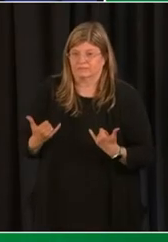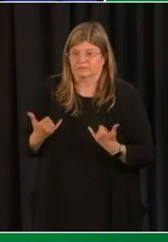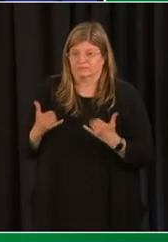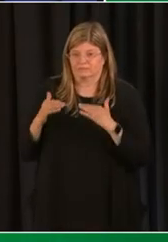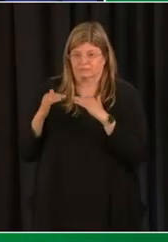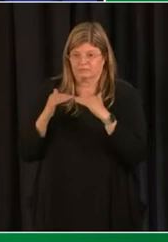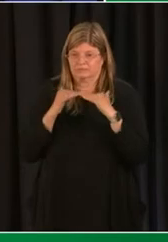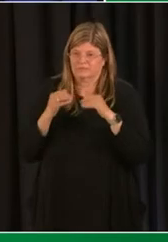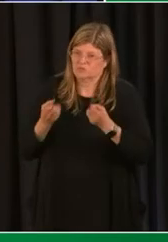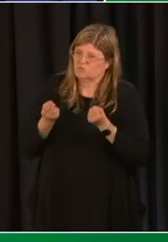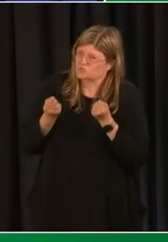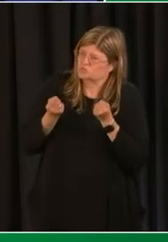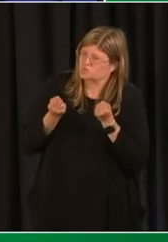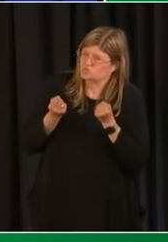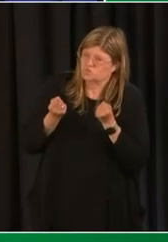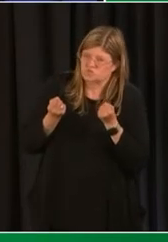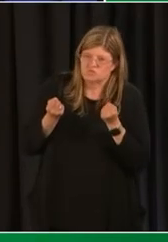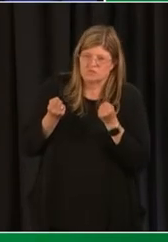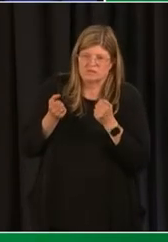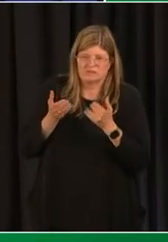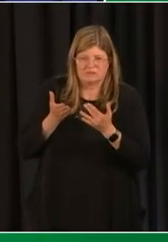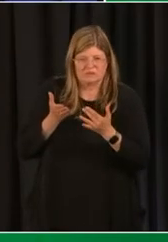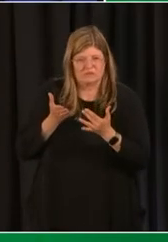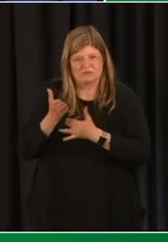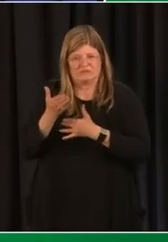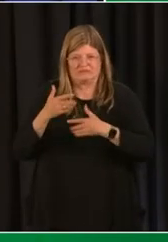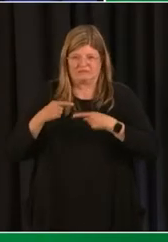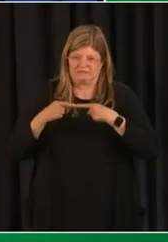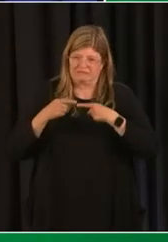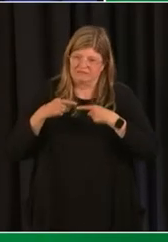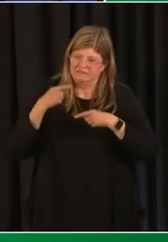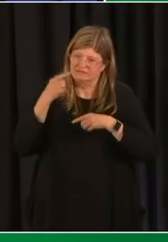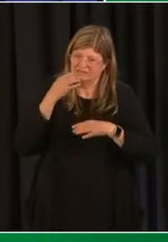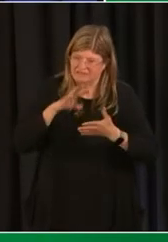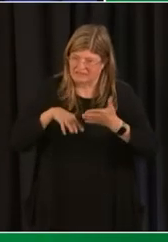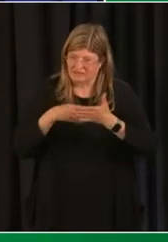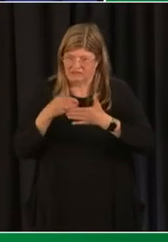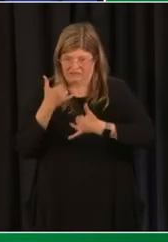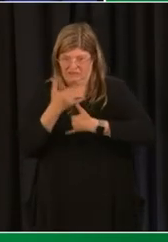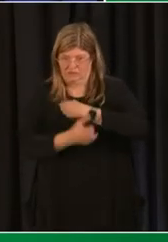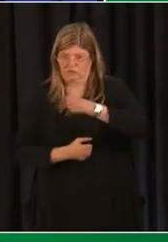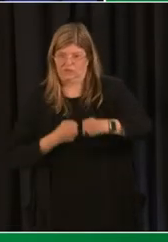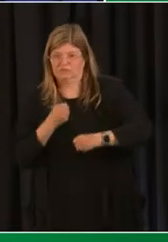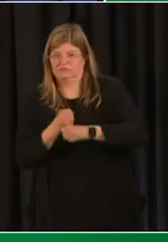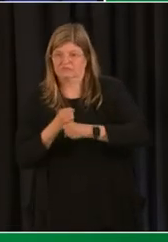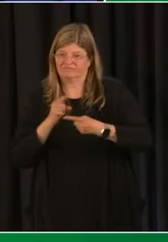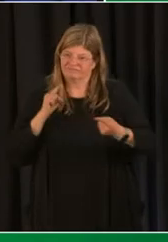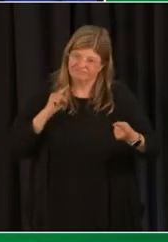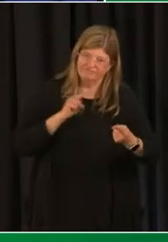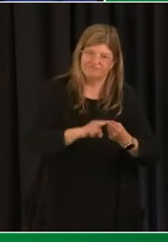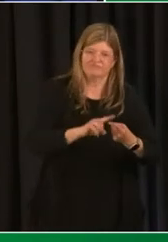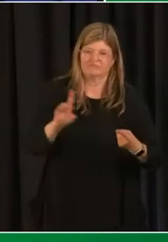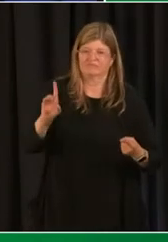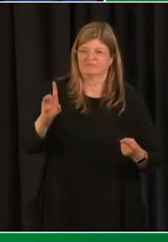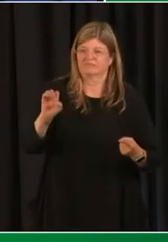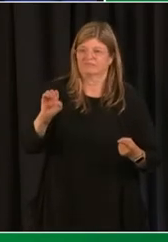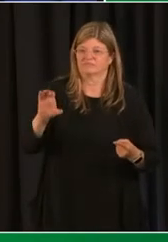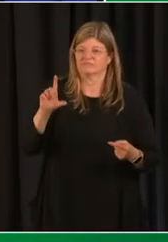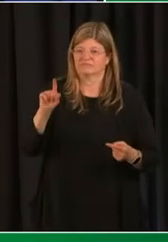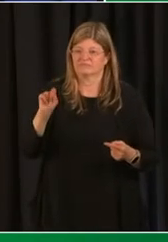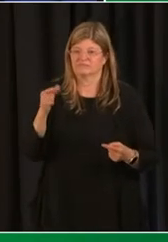level for through the end of this calendar year. As you know,